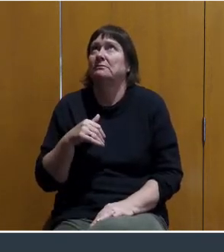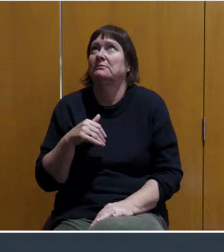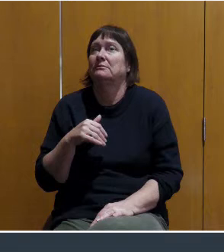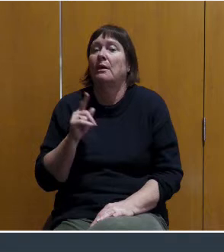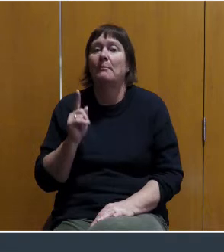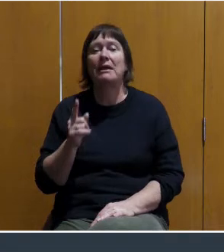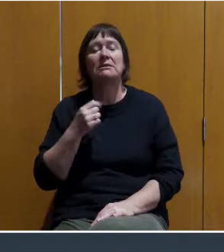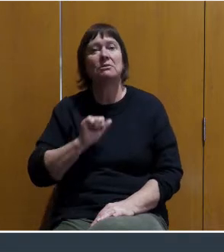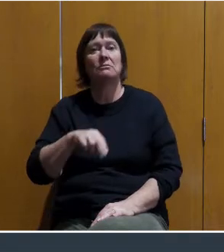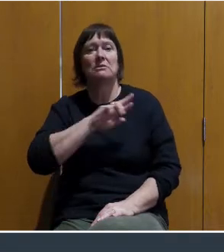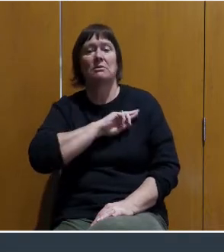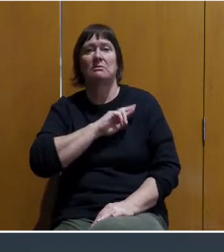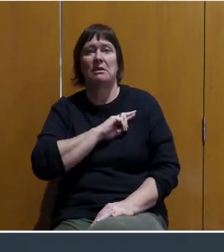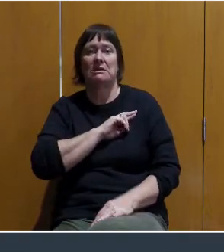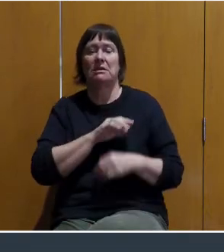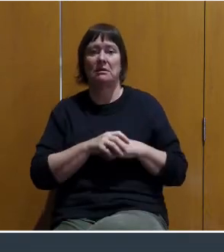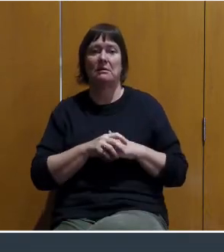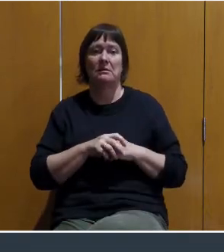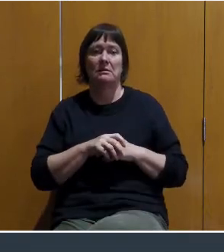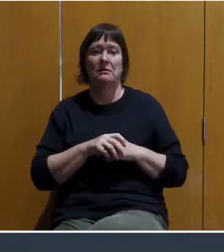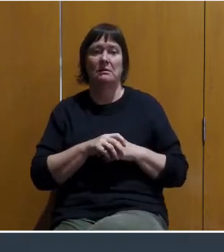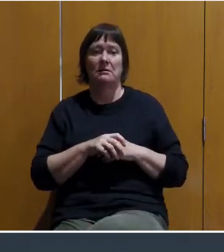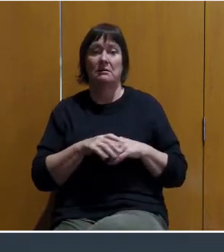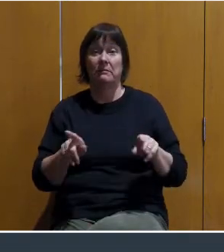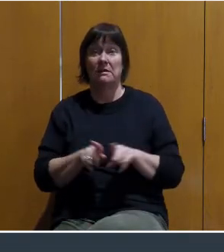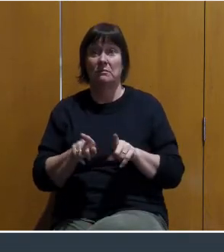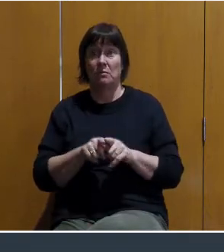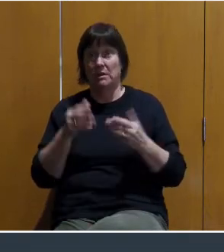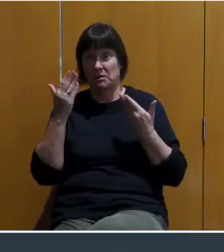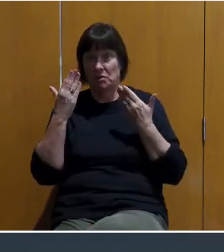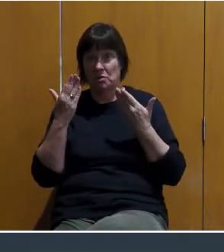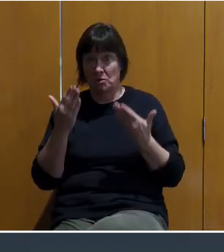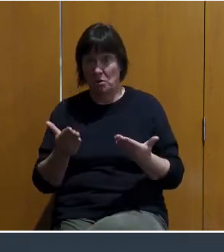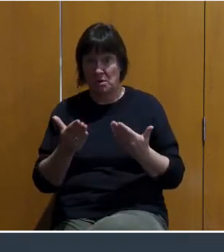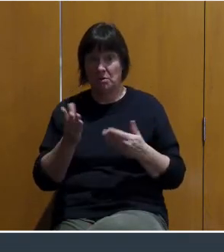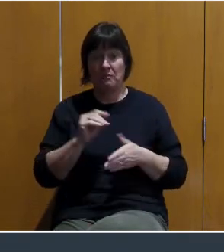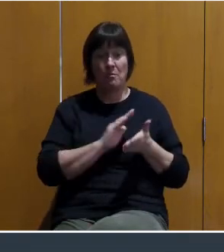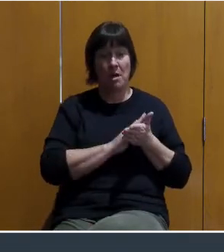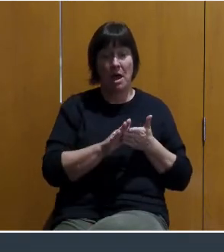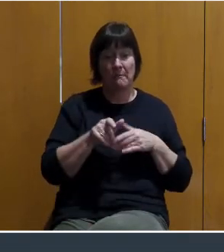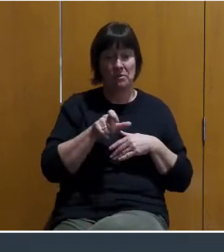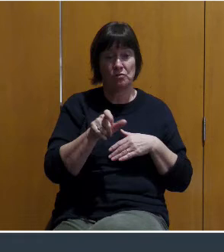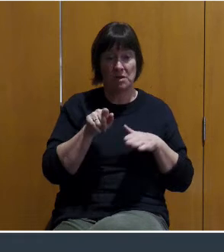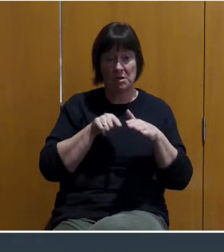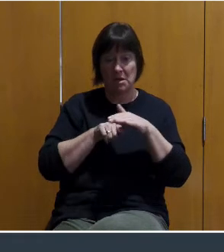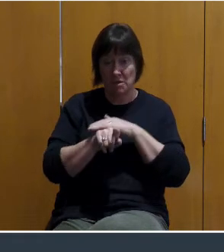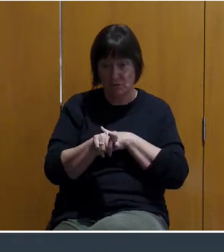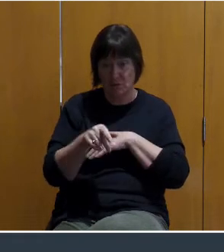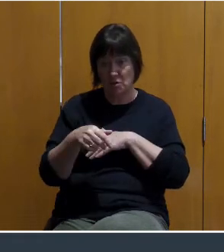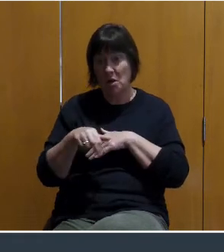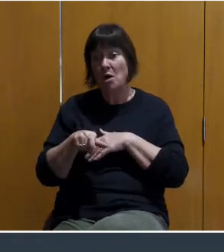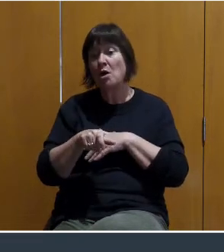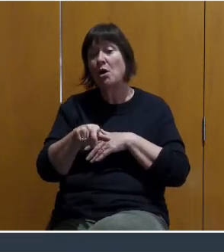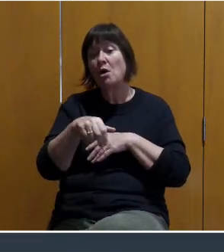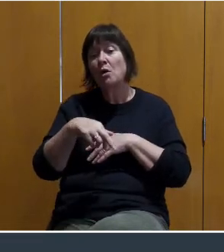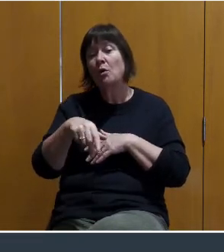your responsibility. But we also acknowledge from the Humber Street entrance to the walkway, past